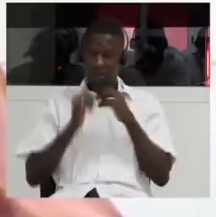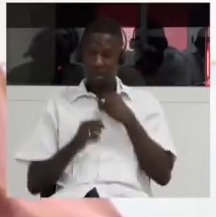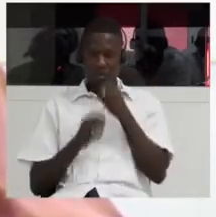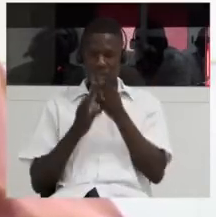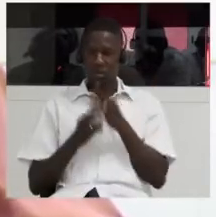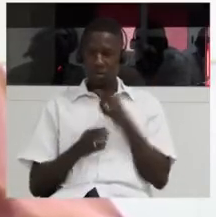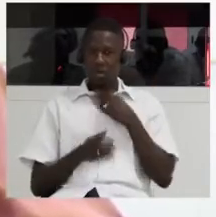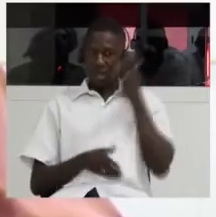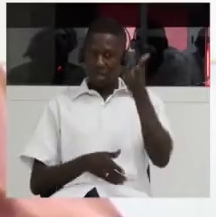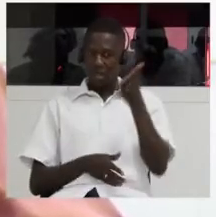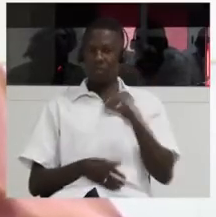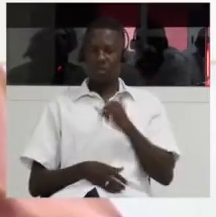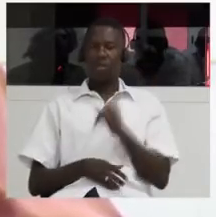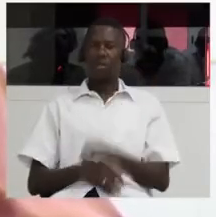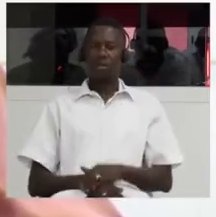So